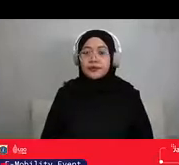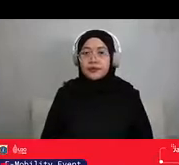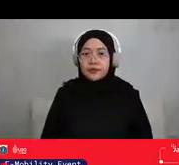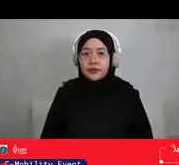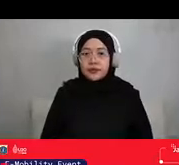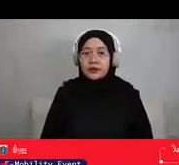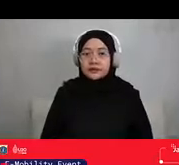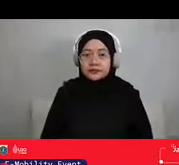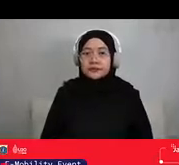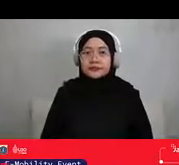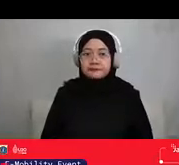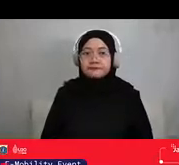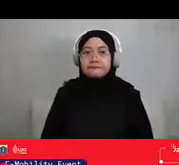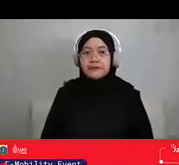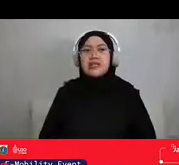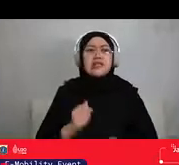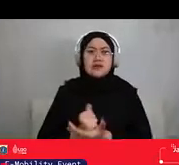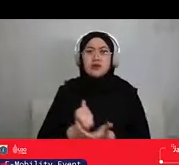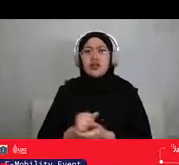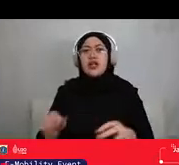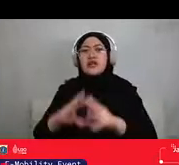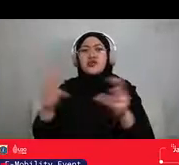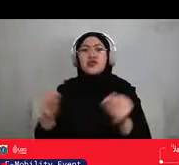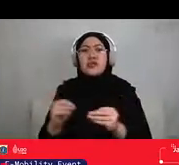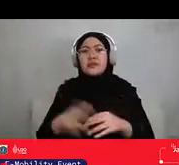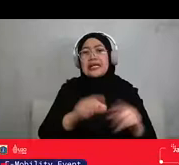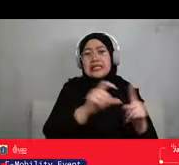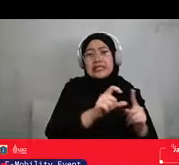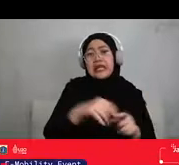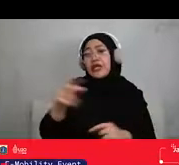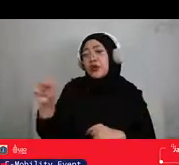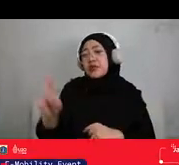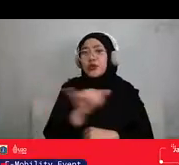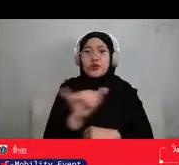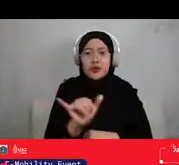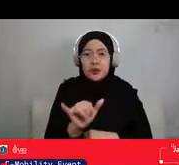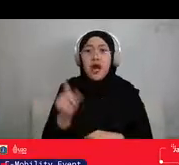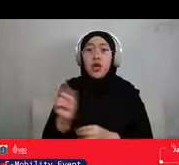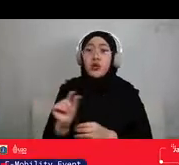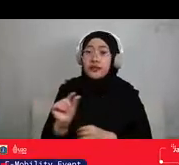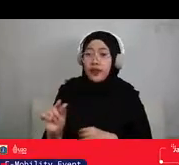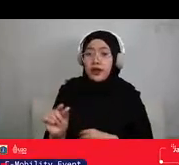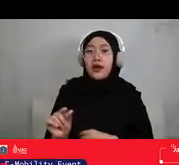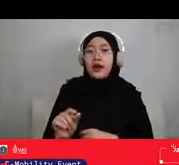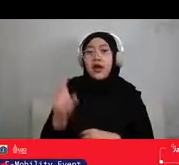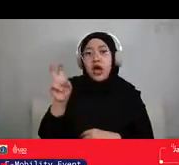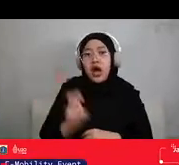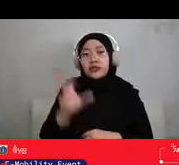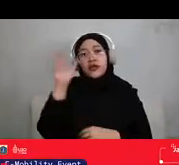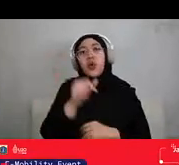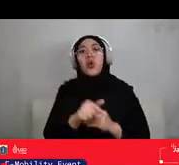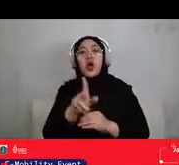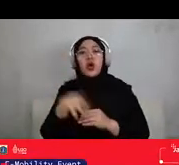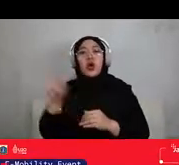scrapping the same old diesel vehicle. And in terms of debt, we see higher debt being available for the electric vehicle. But if you compare the